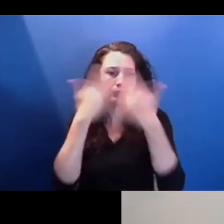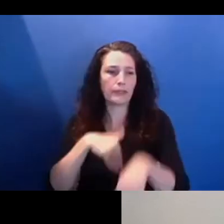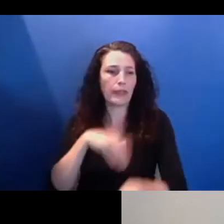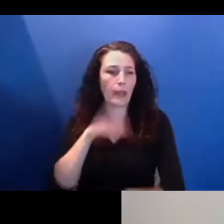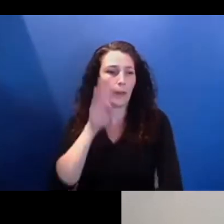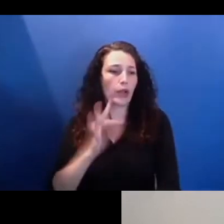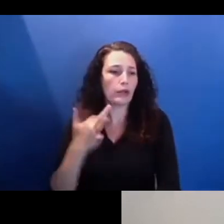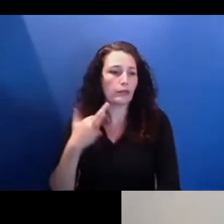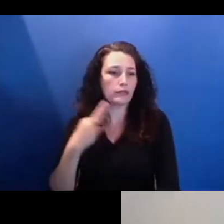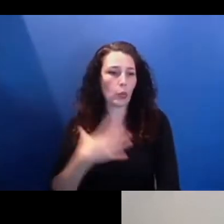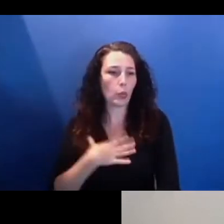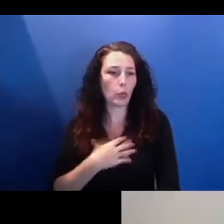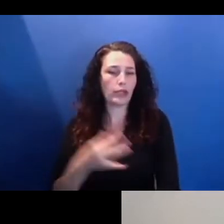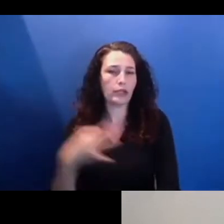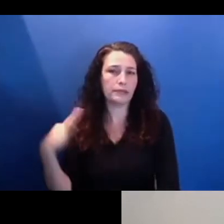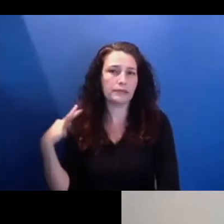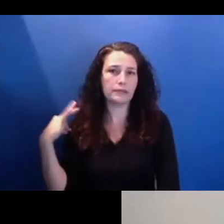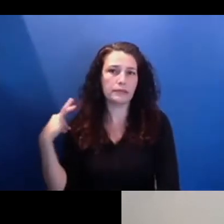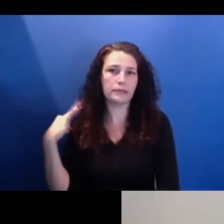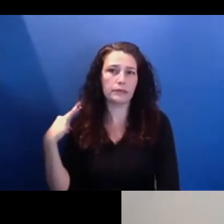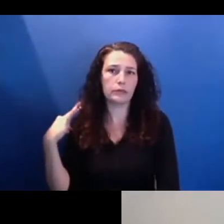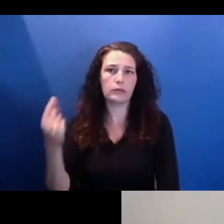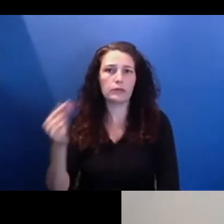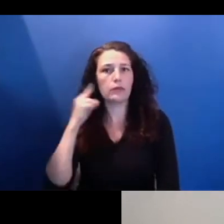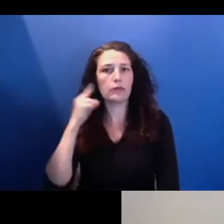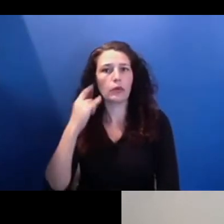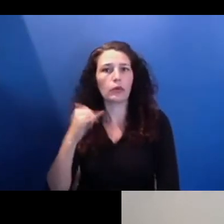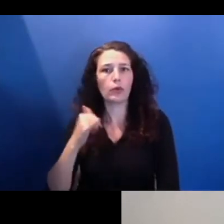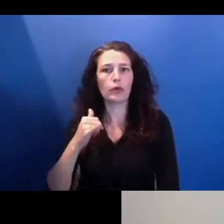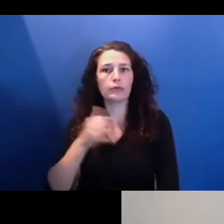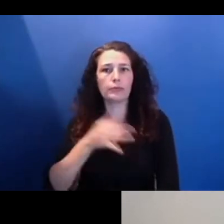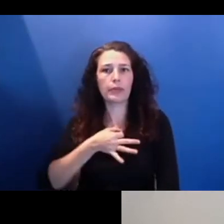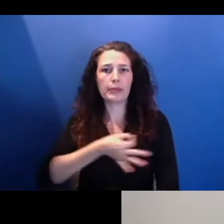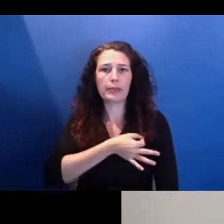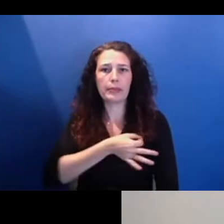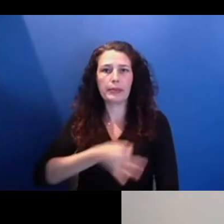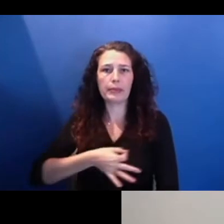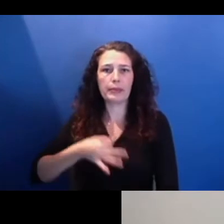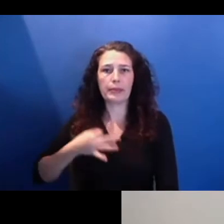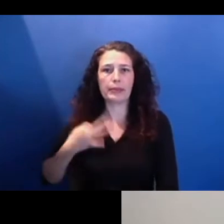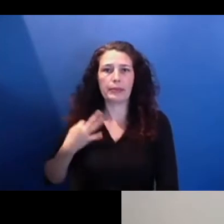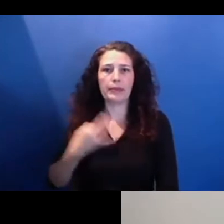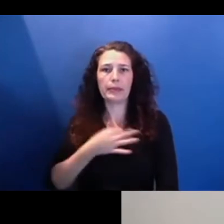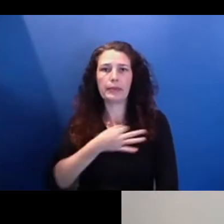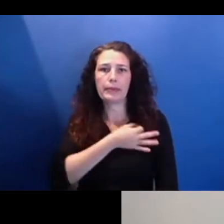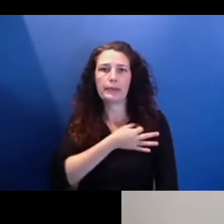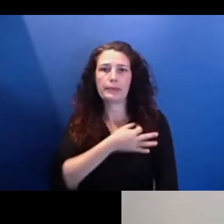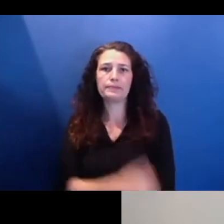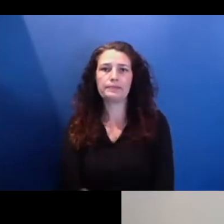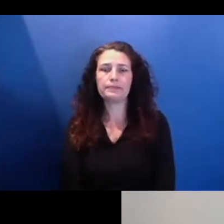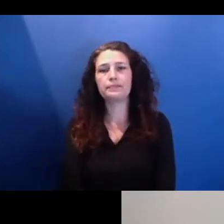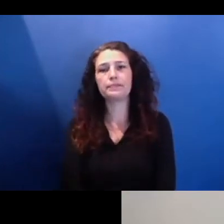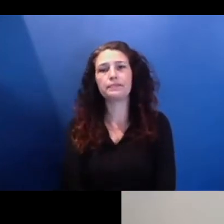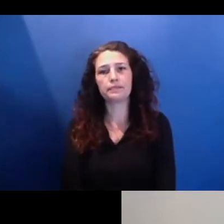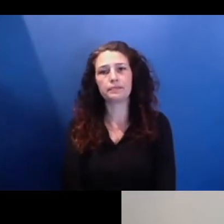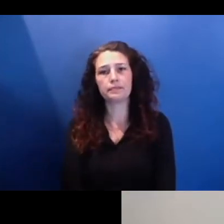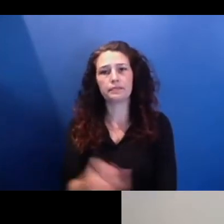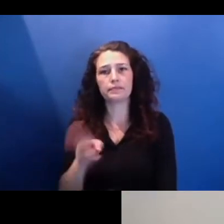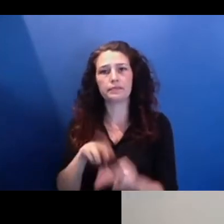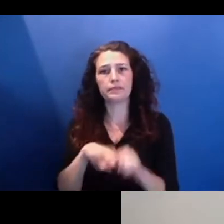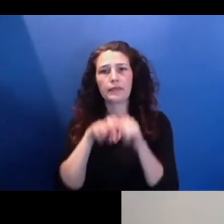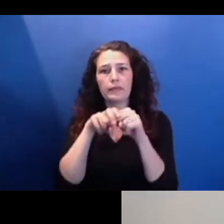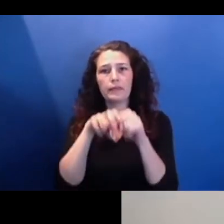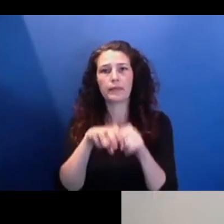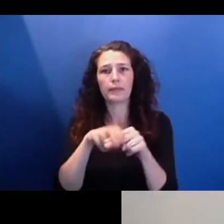top with gold buttons on the top of the shoulders, and I'm sitting in my